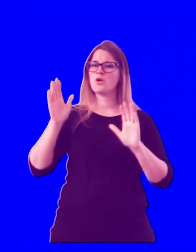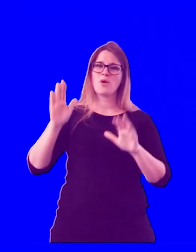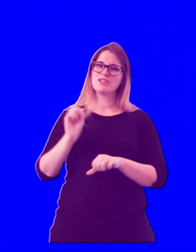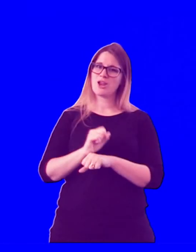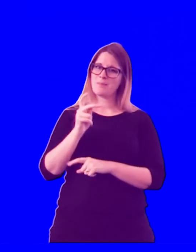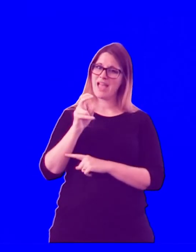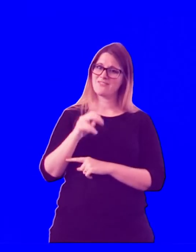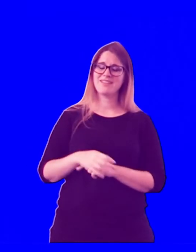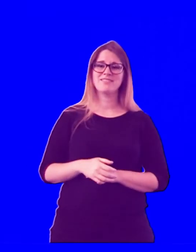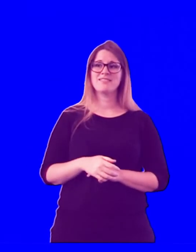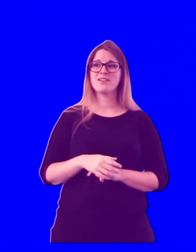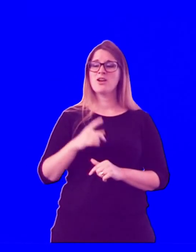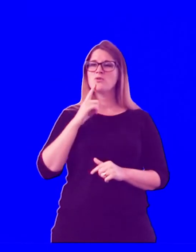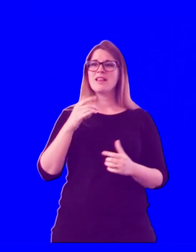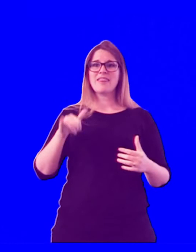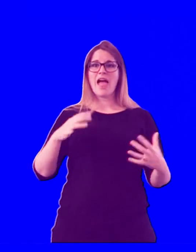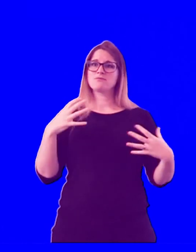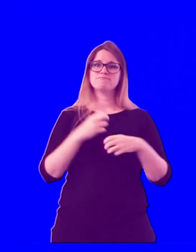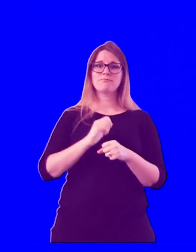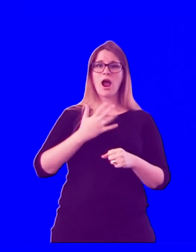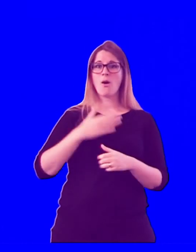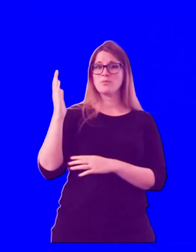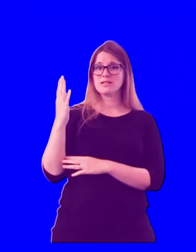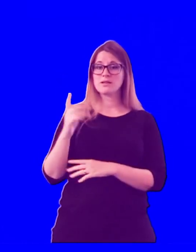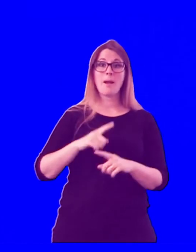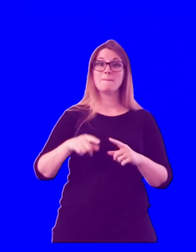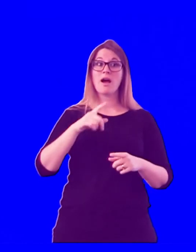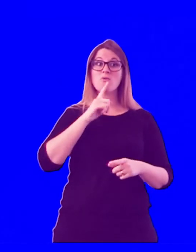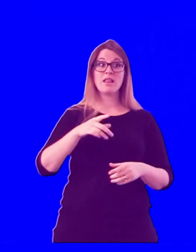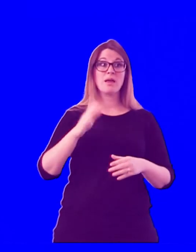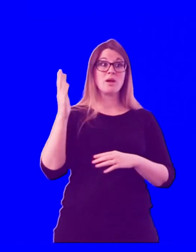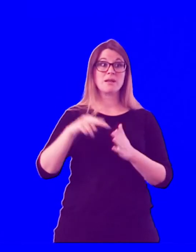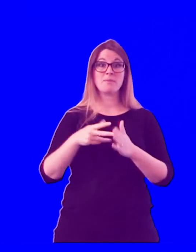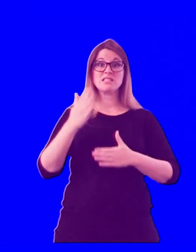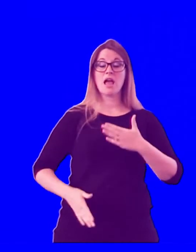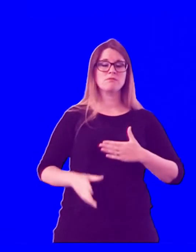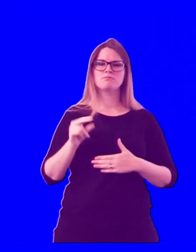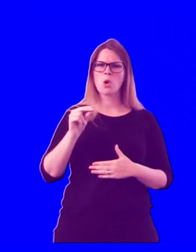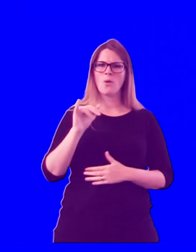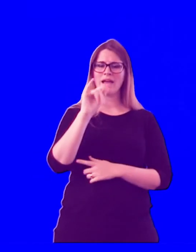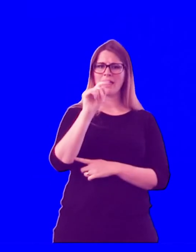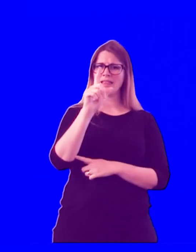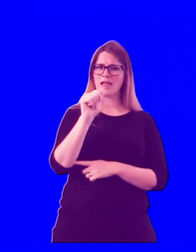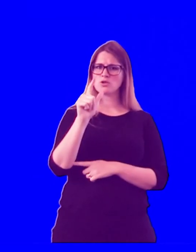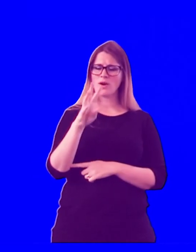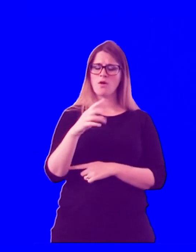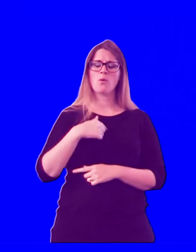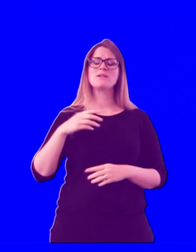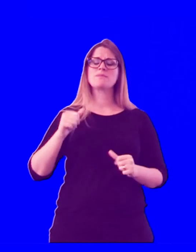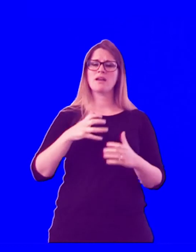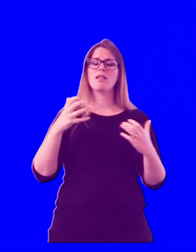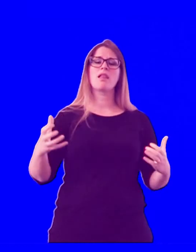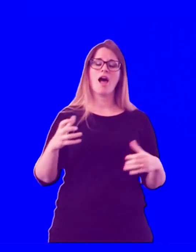Great job, Kevin. Thank you. And this kind of wraps up our presentation of it, but it doesn't stop here, right? ITLA 24, we spent a